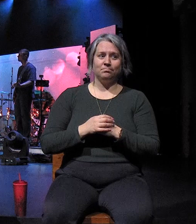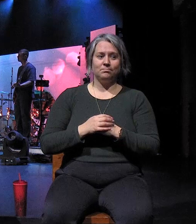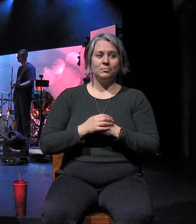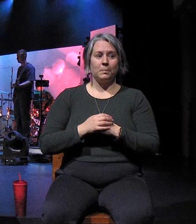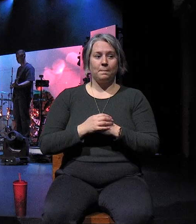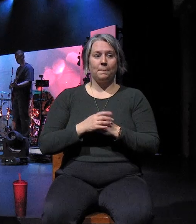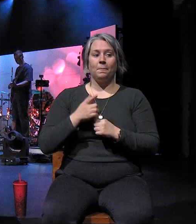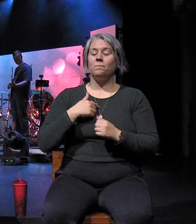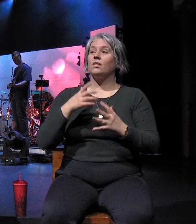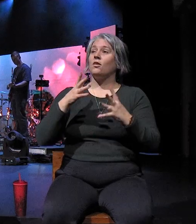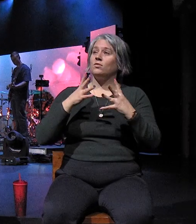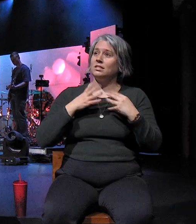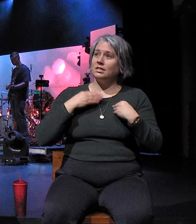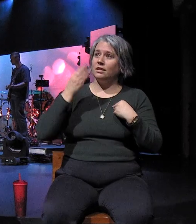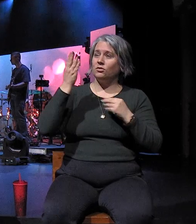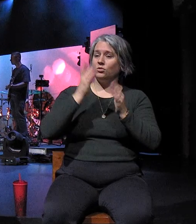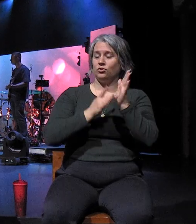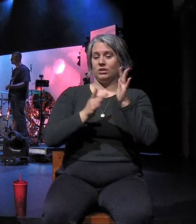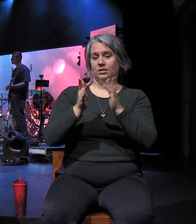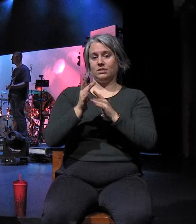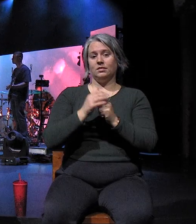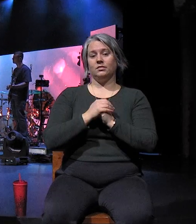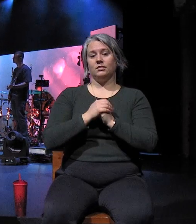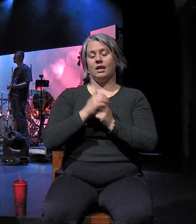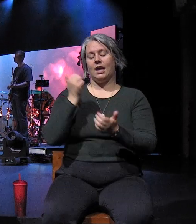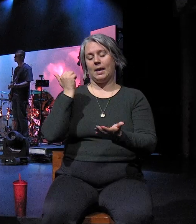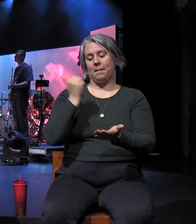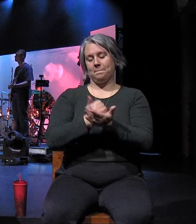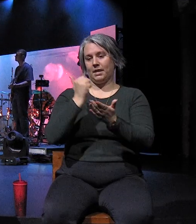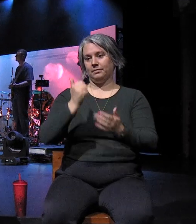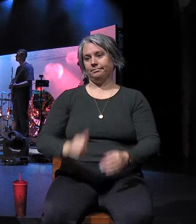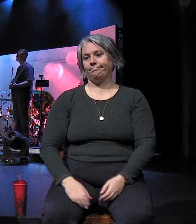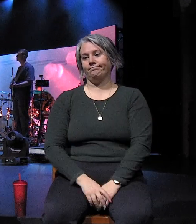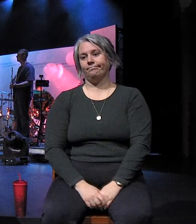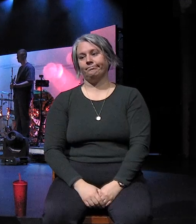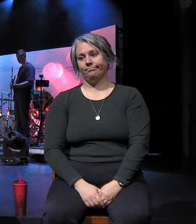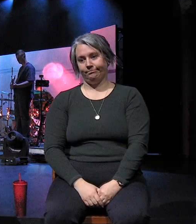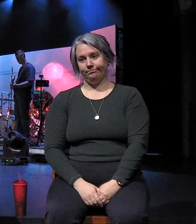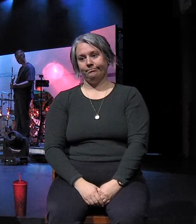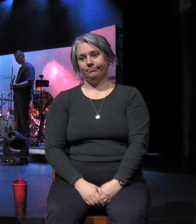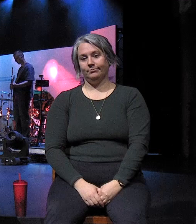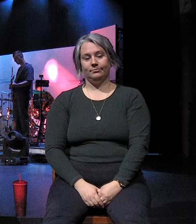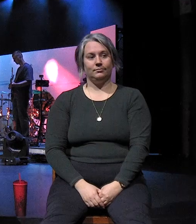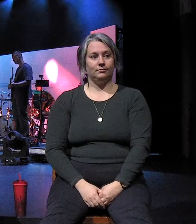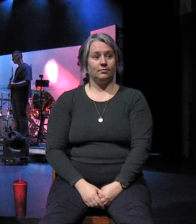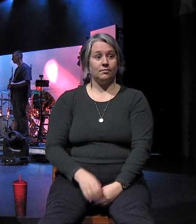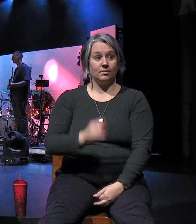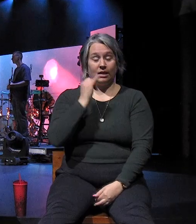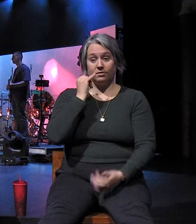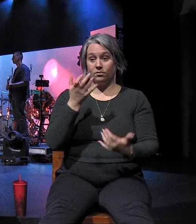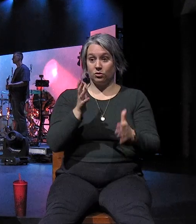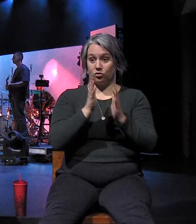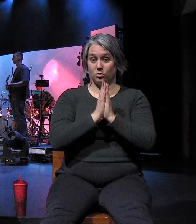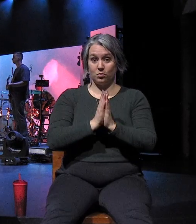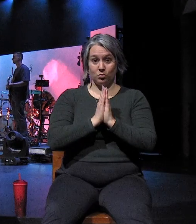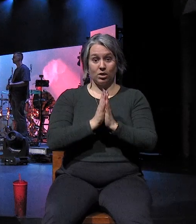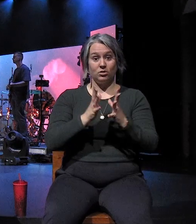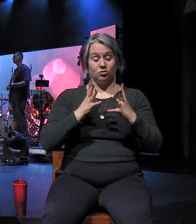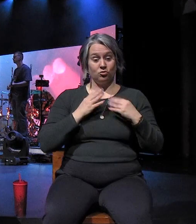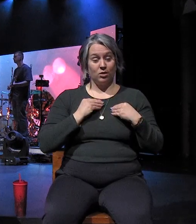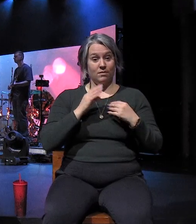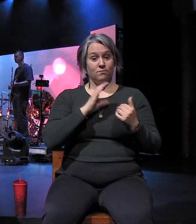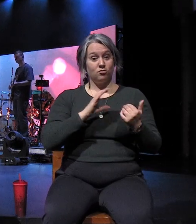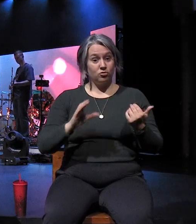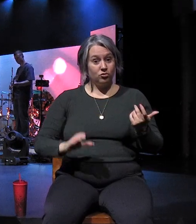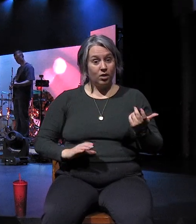I receive you, Jesus. Amen and amen, amen, amen. If you prayed that prayer to receive Christ or